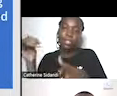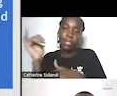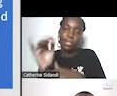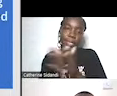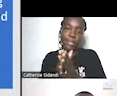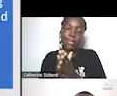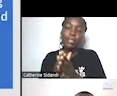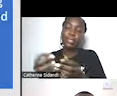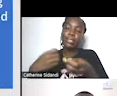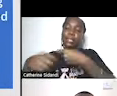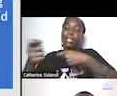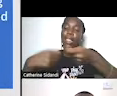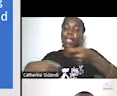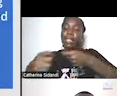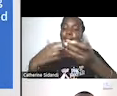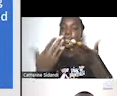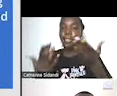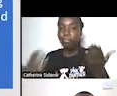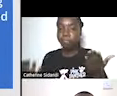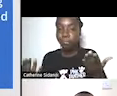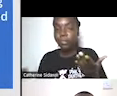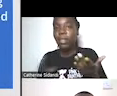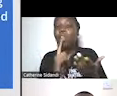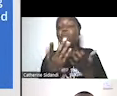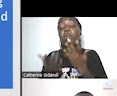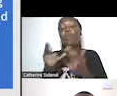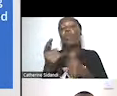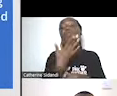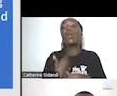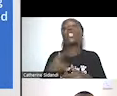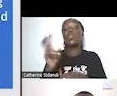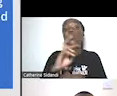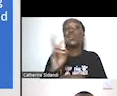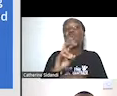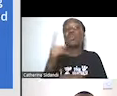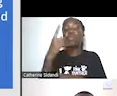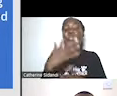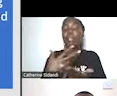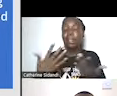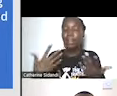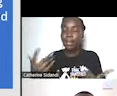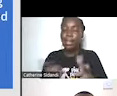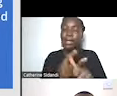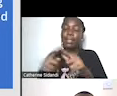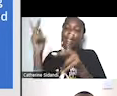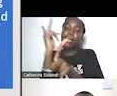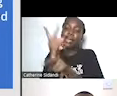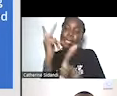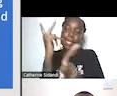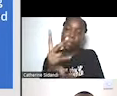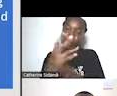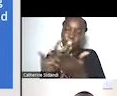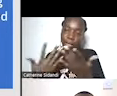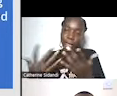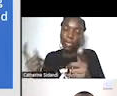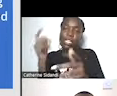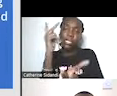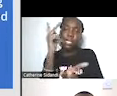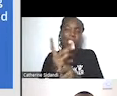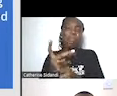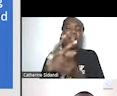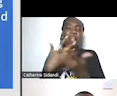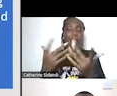you may want to look at the space that you're having so that you can keep the product, the storage cost. Are you going to have the